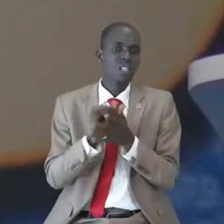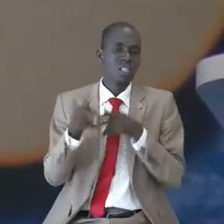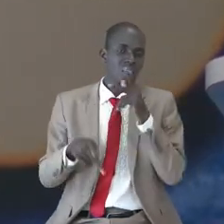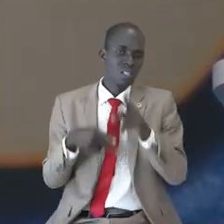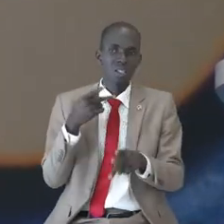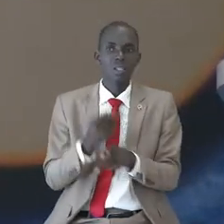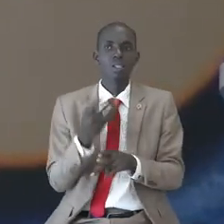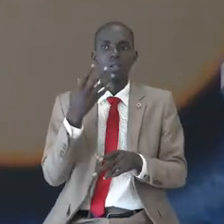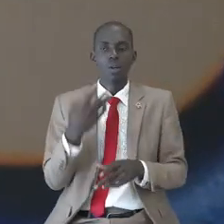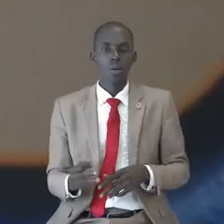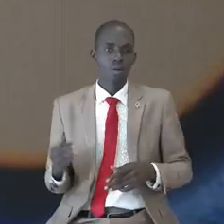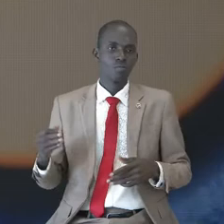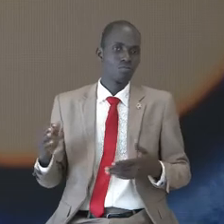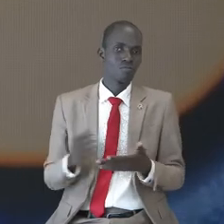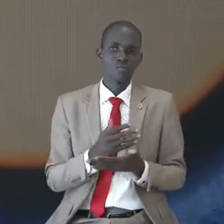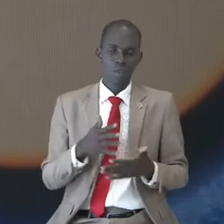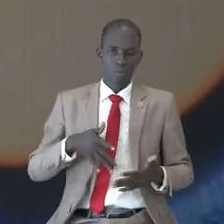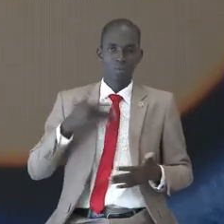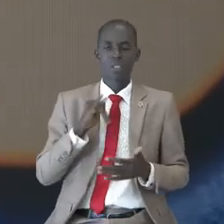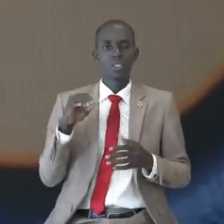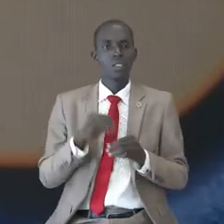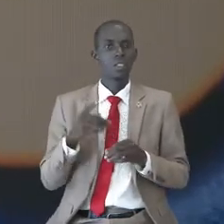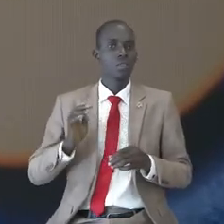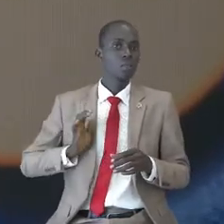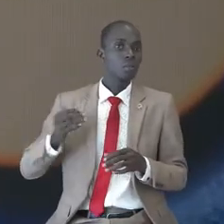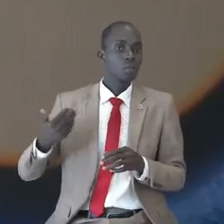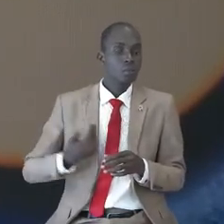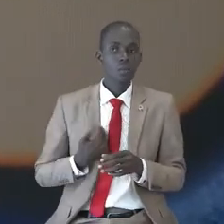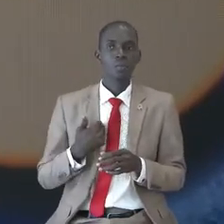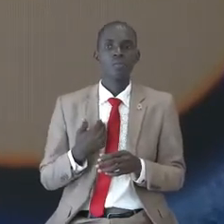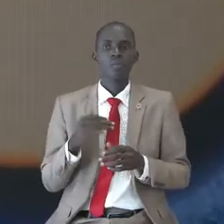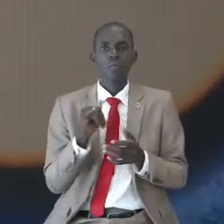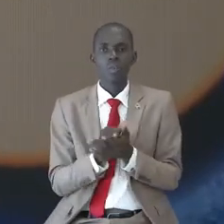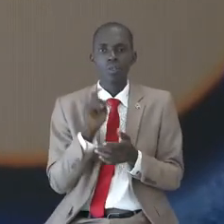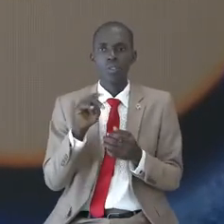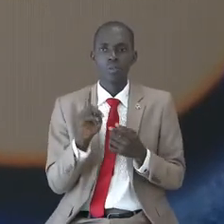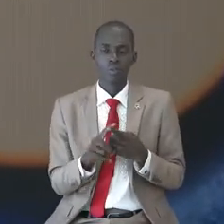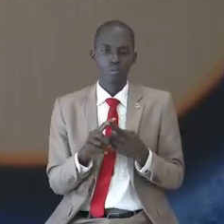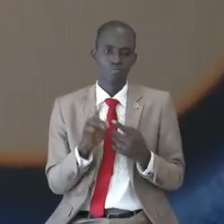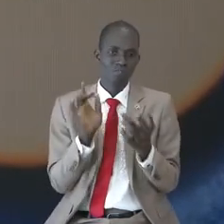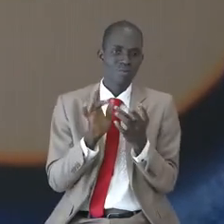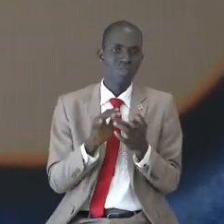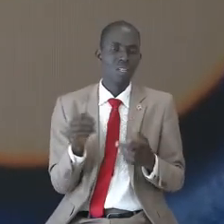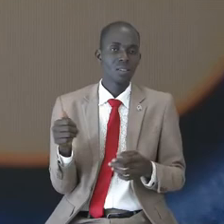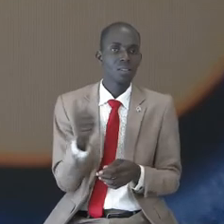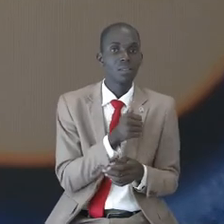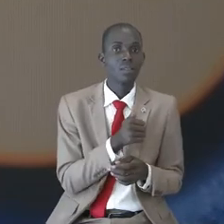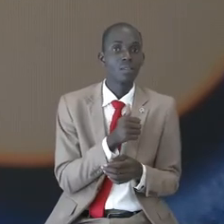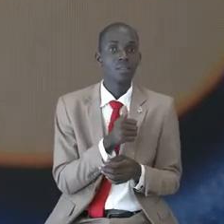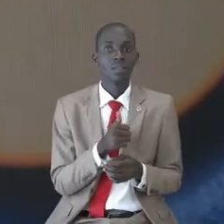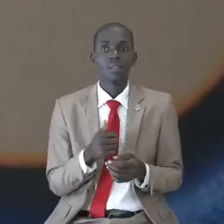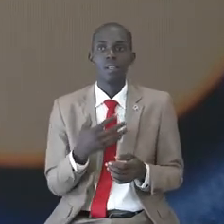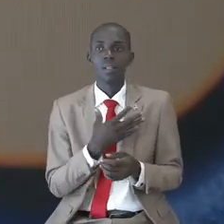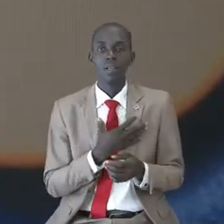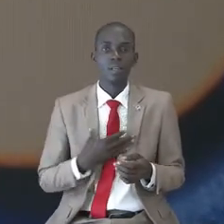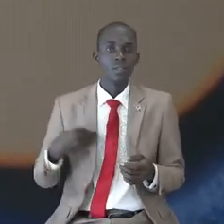sinking feeling in the soul. That's what makes us to contact ourselves. We're conscious of